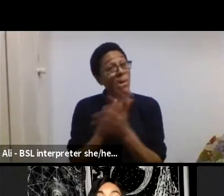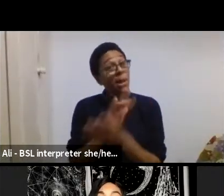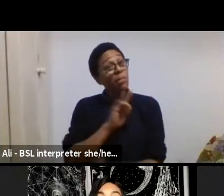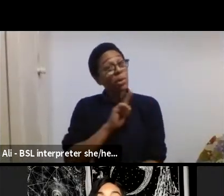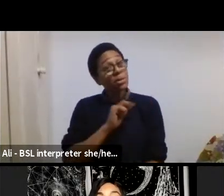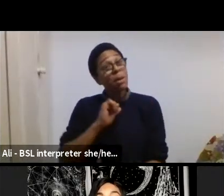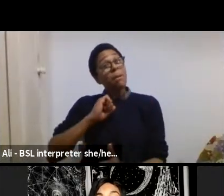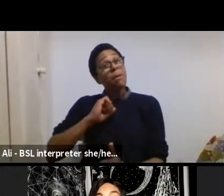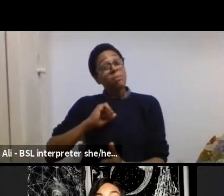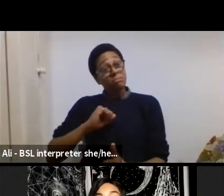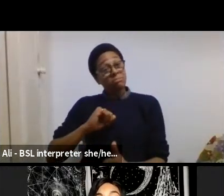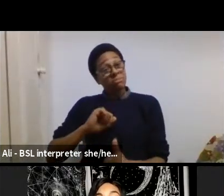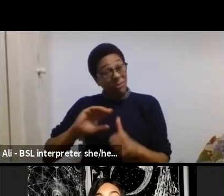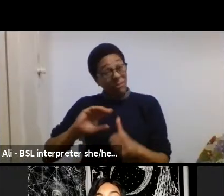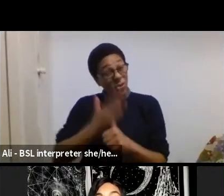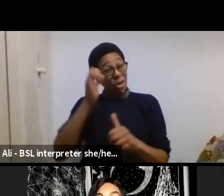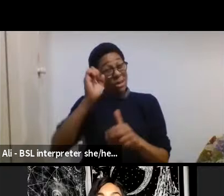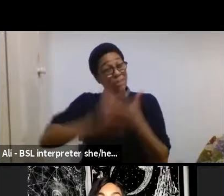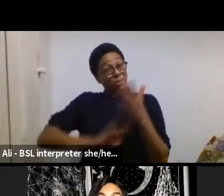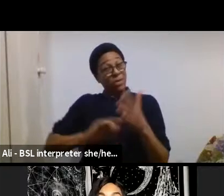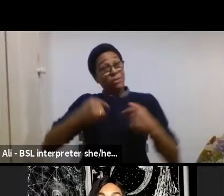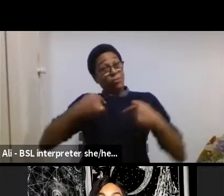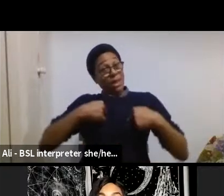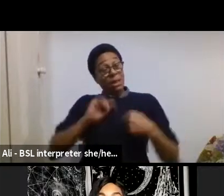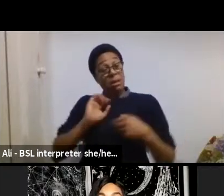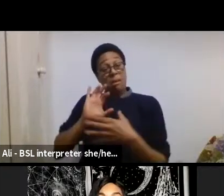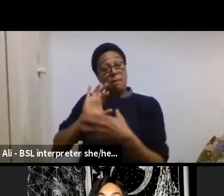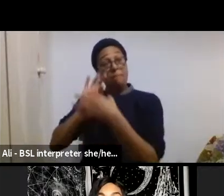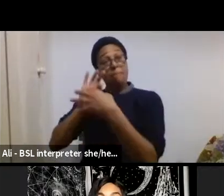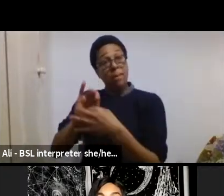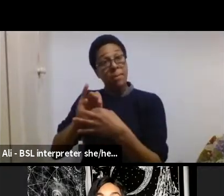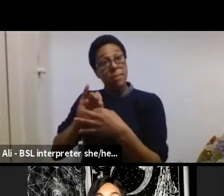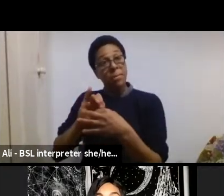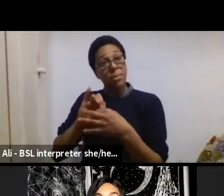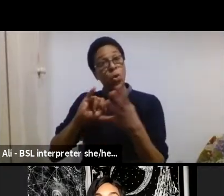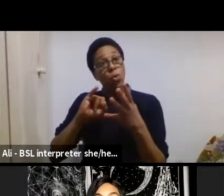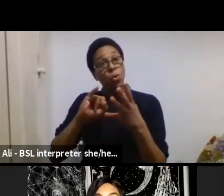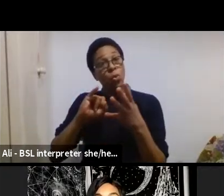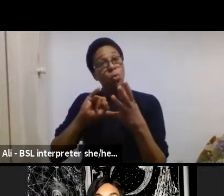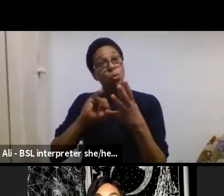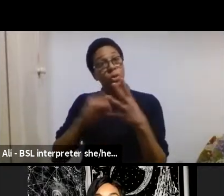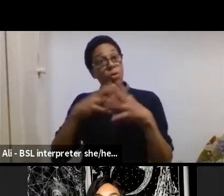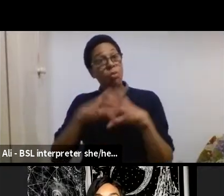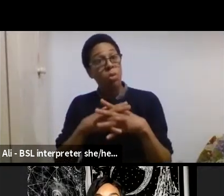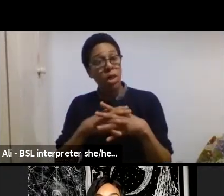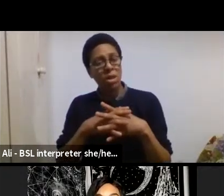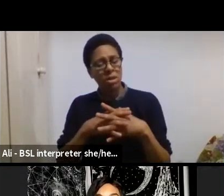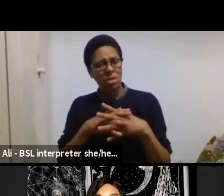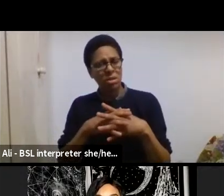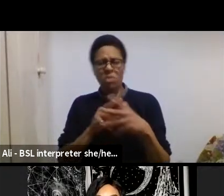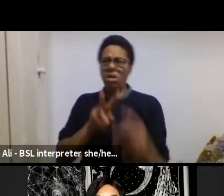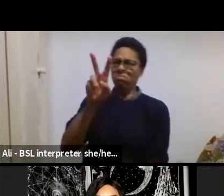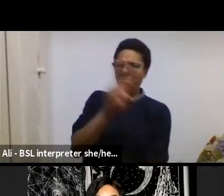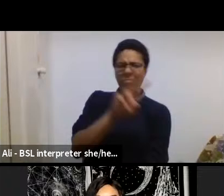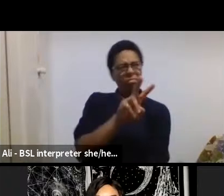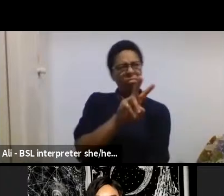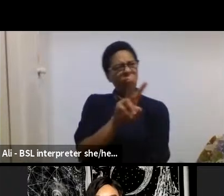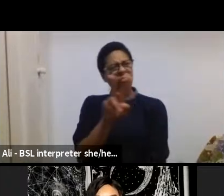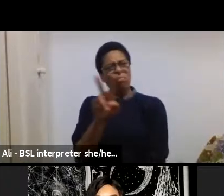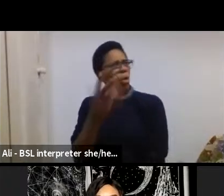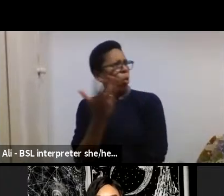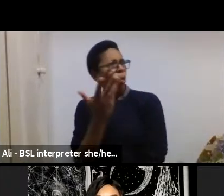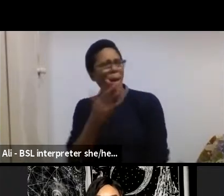experiences I kind of had with Stonewall, was asexuality not being a part of it. And that just kind of spurred me on a bit.